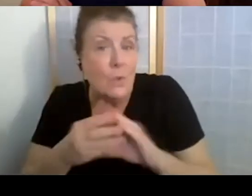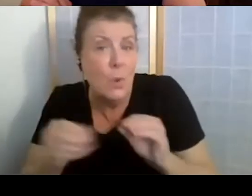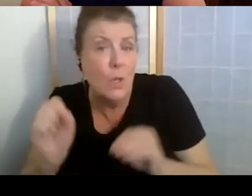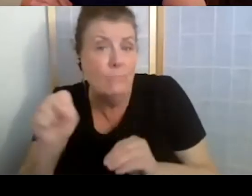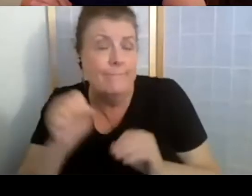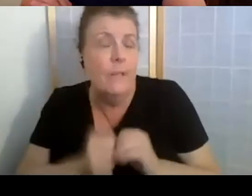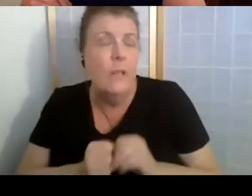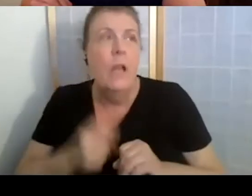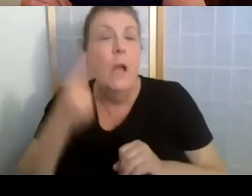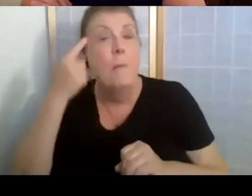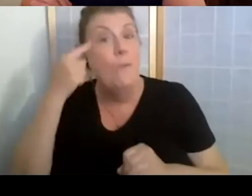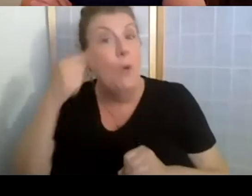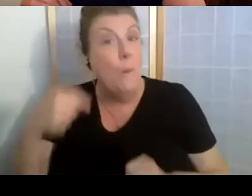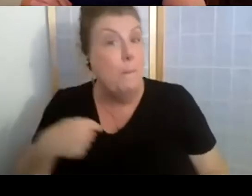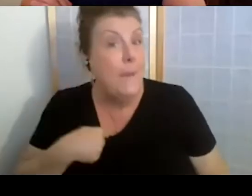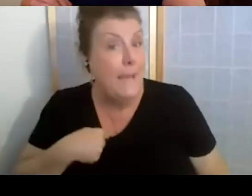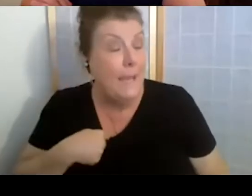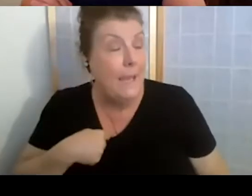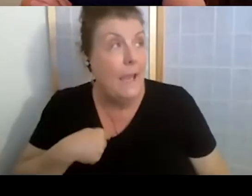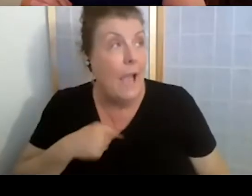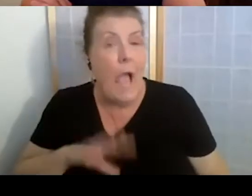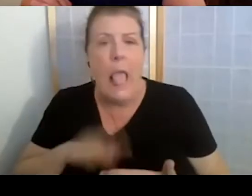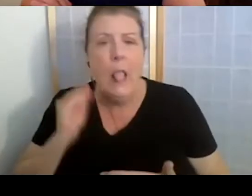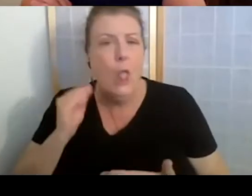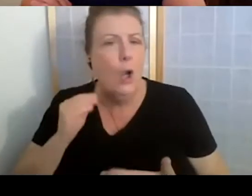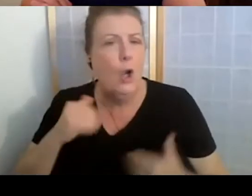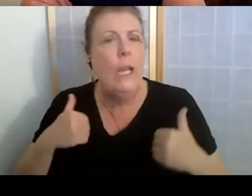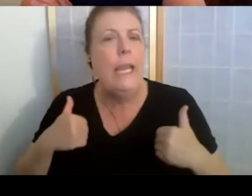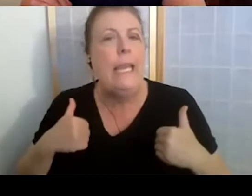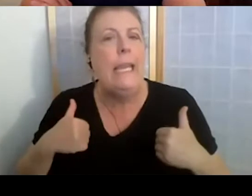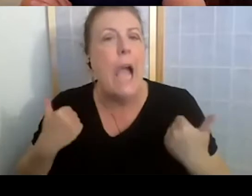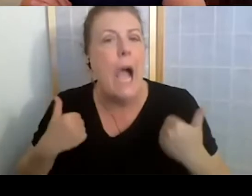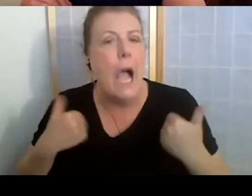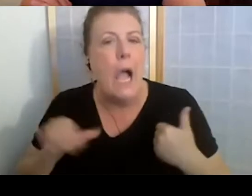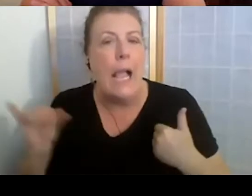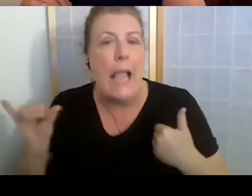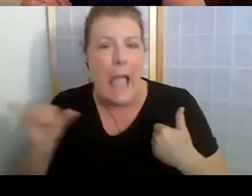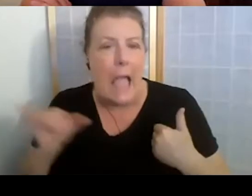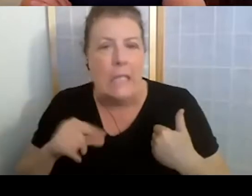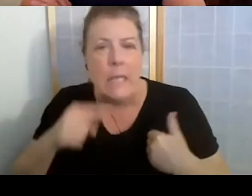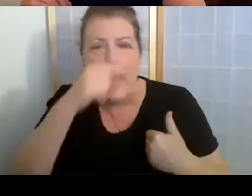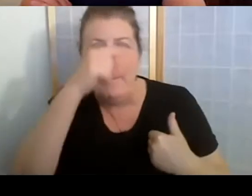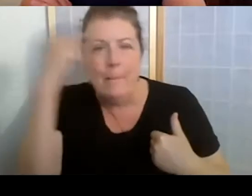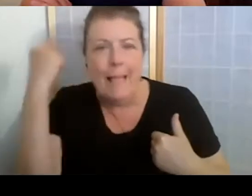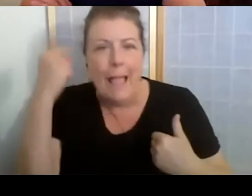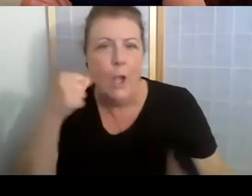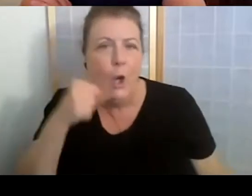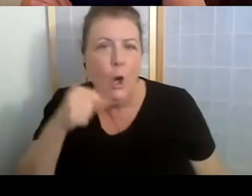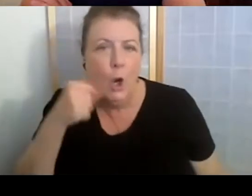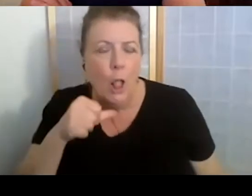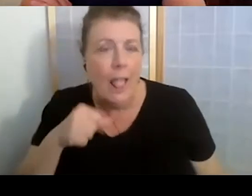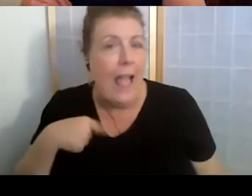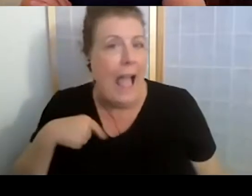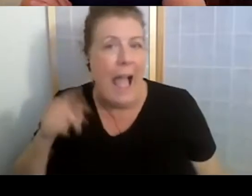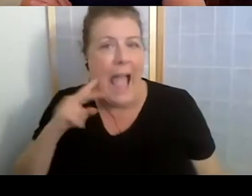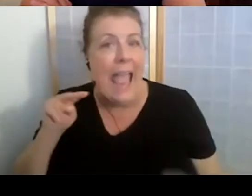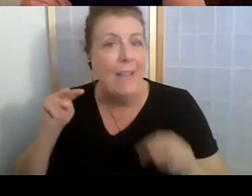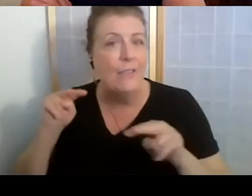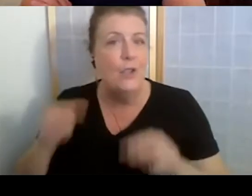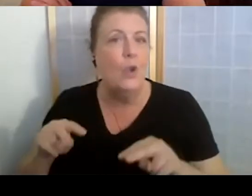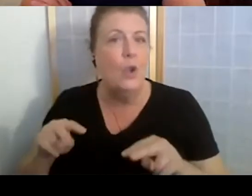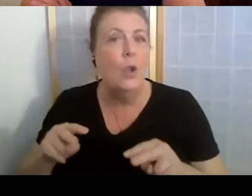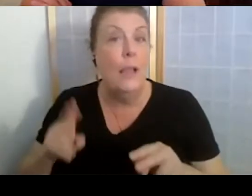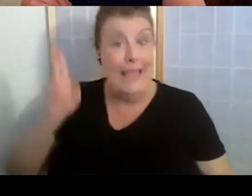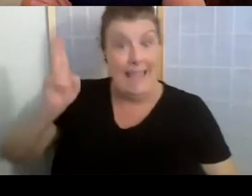learned very young as a Black girl, like I have to look at the footnotes of history if